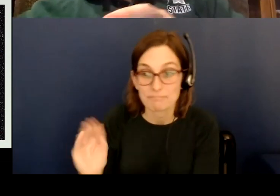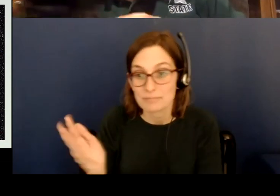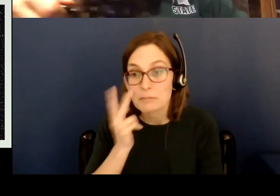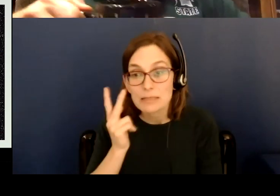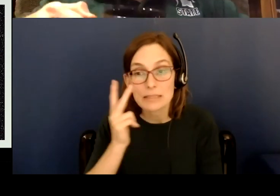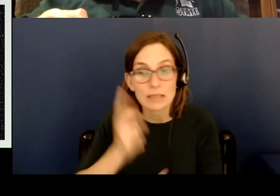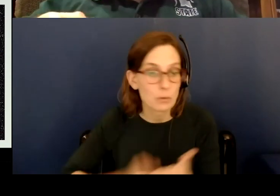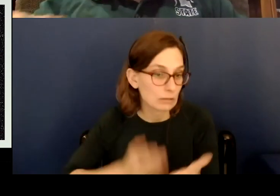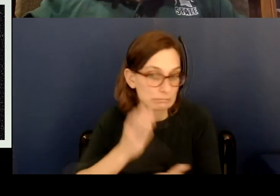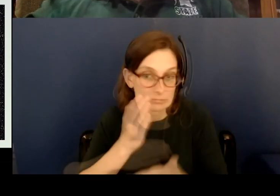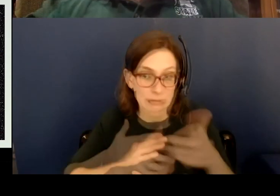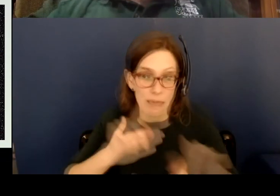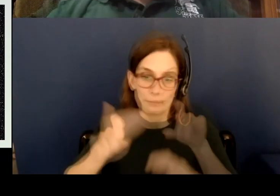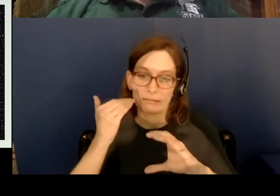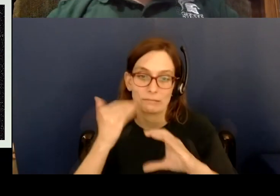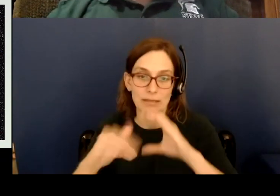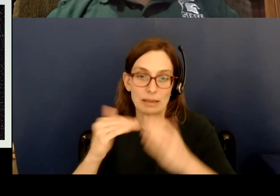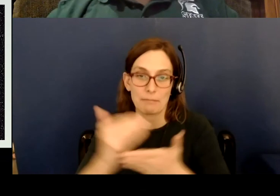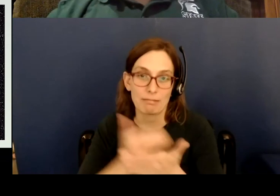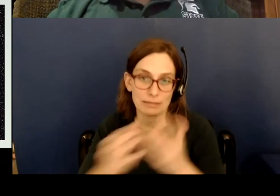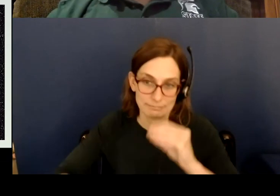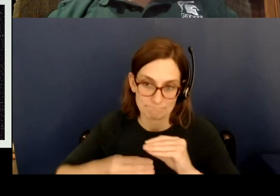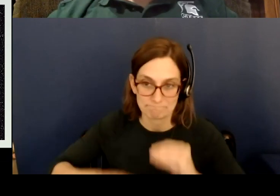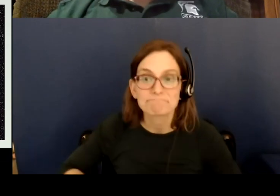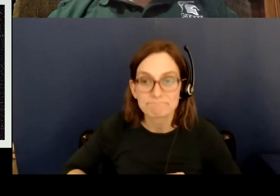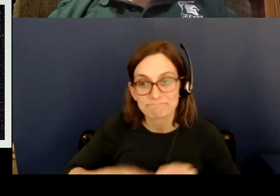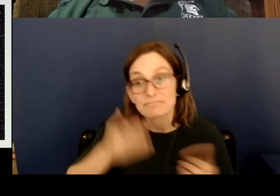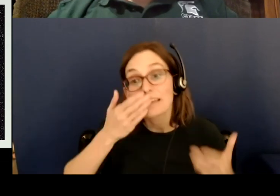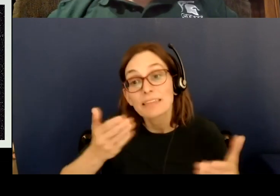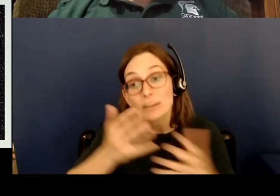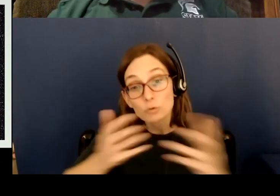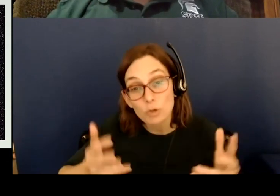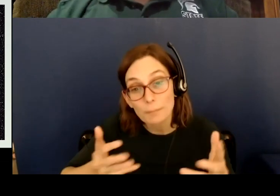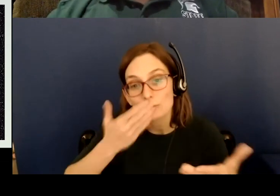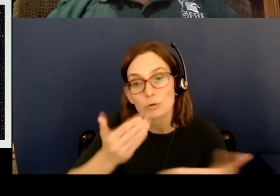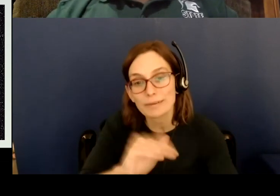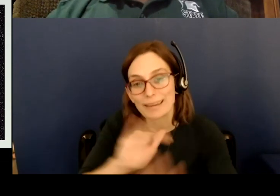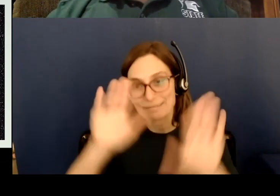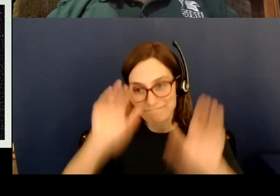people have asked. Thank you very much and good night.